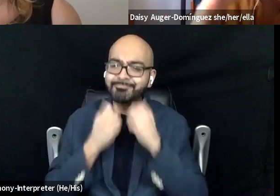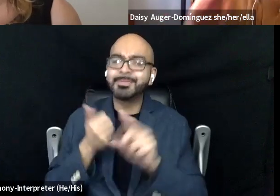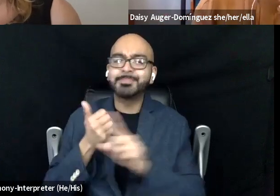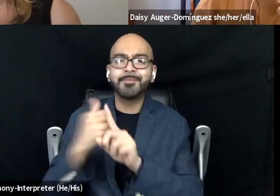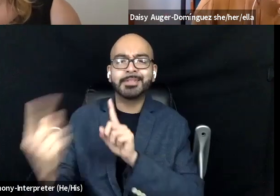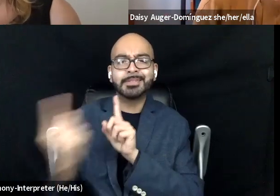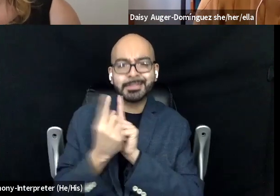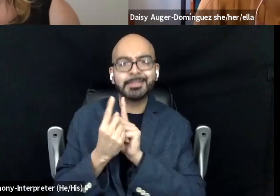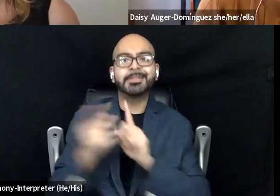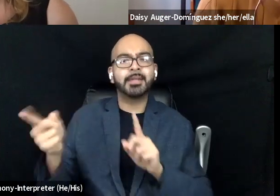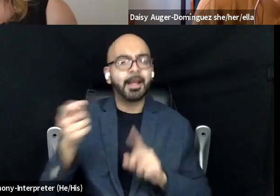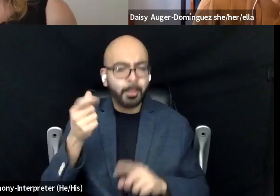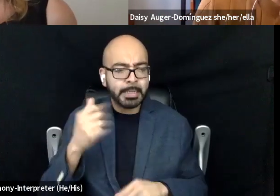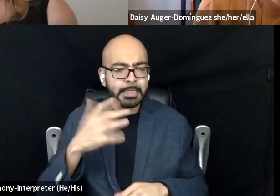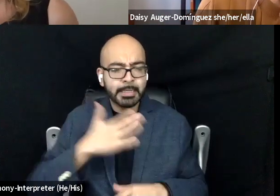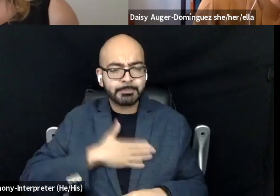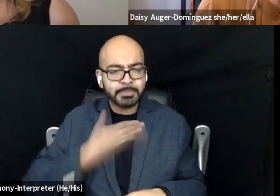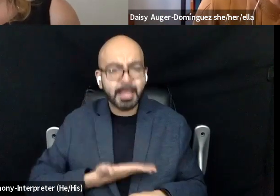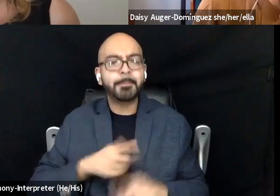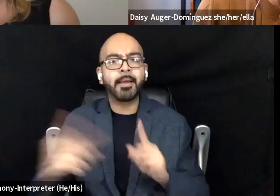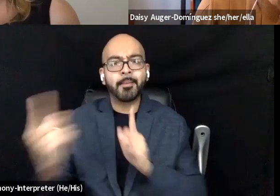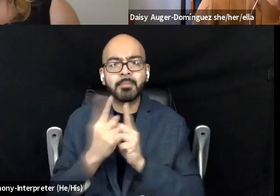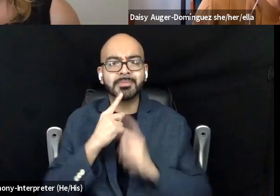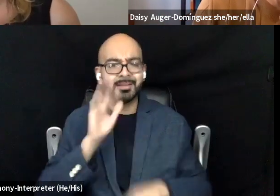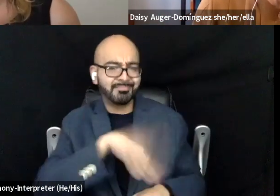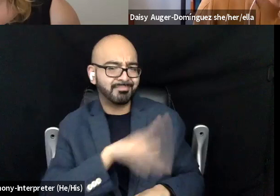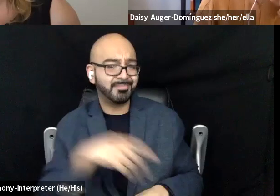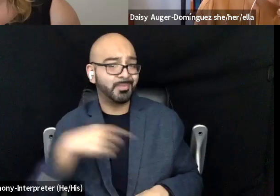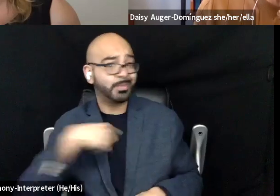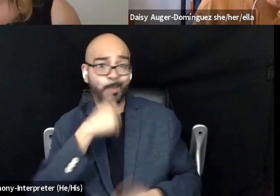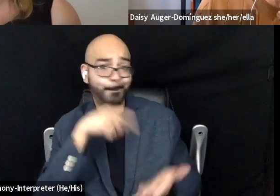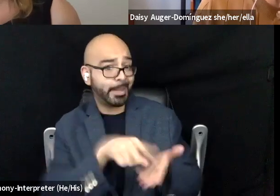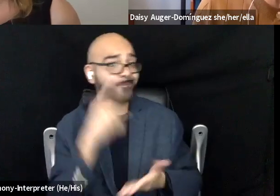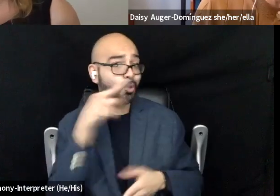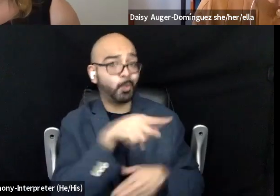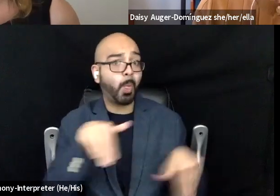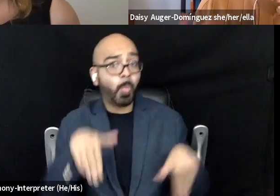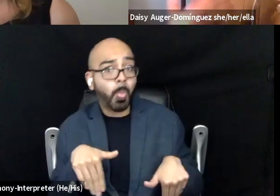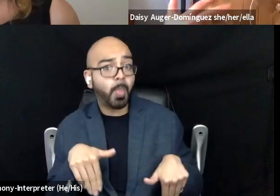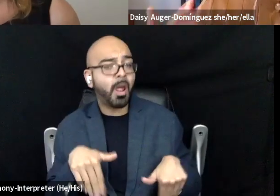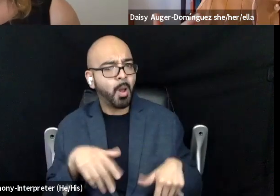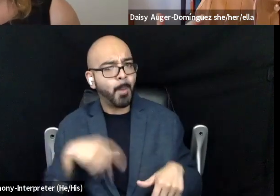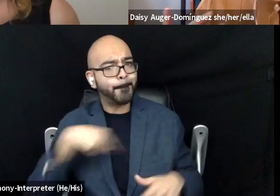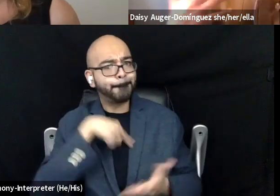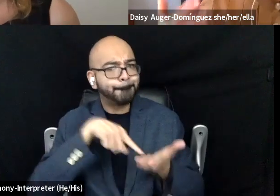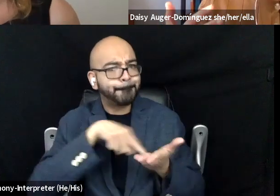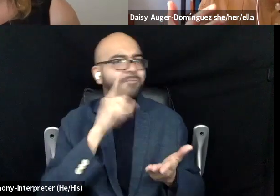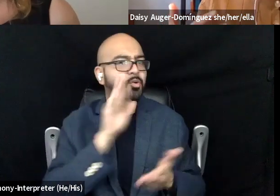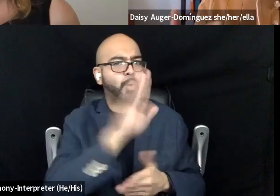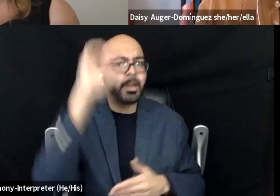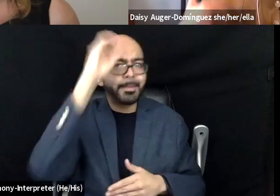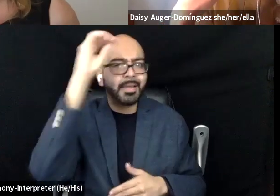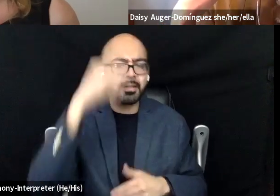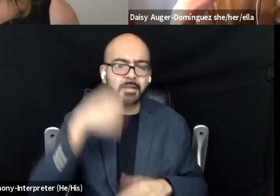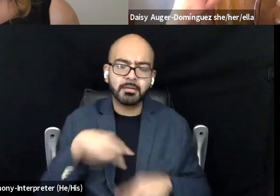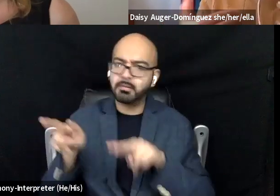usually wasn't, and he literally said, he's like, you know, we don't pay you to be silent. We pay you for your opinion. I mean, here I am in a company